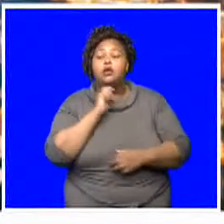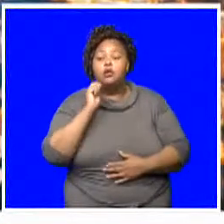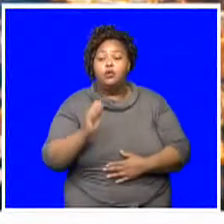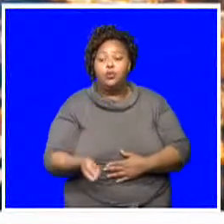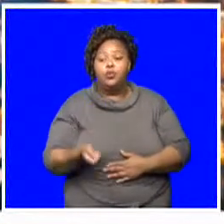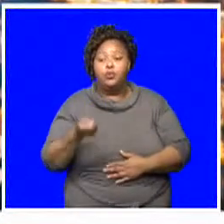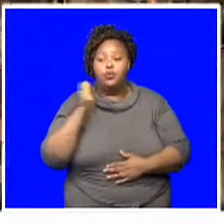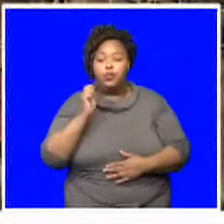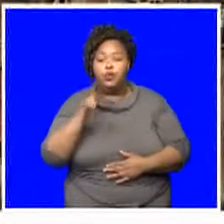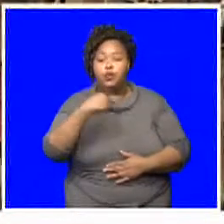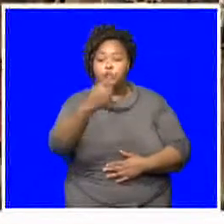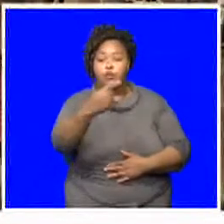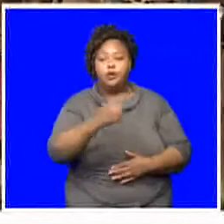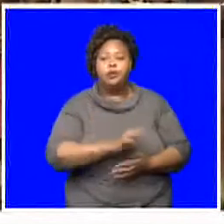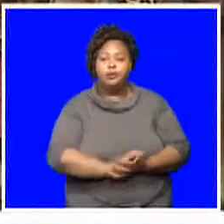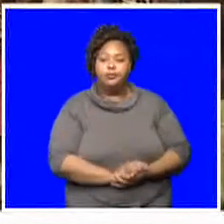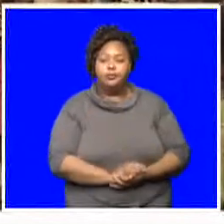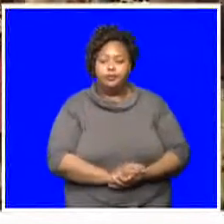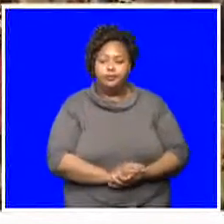ceremony.